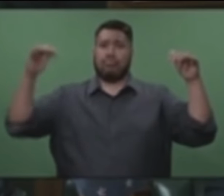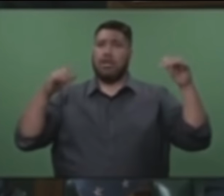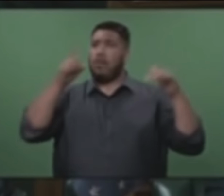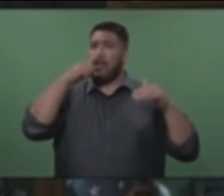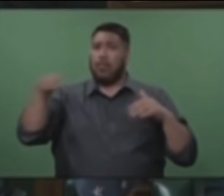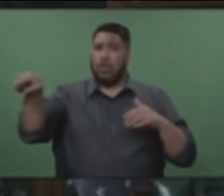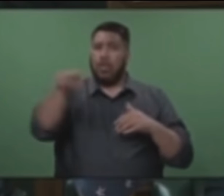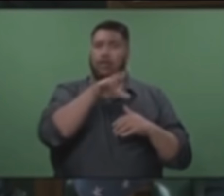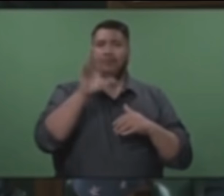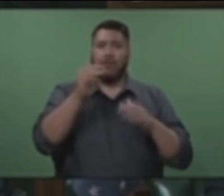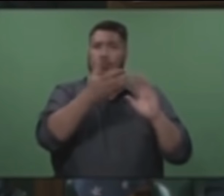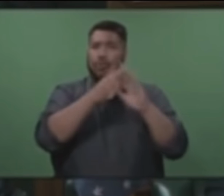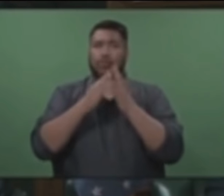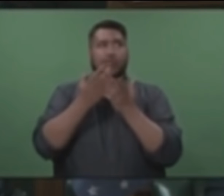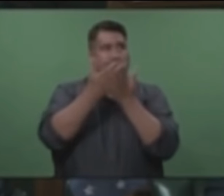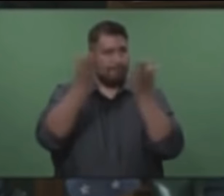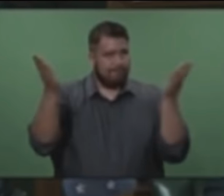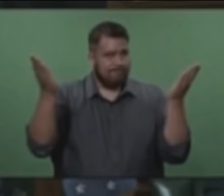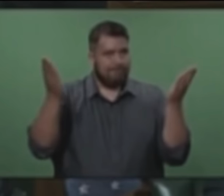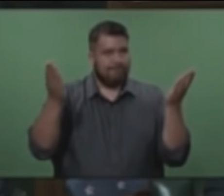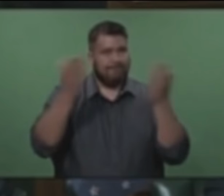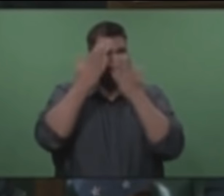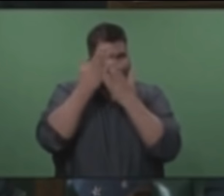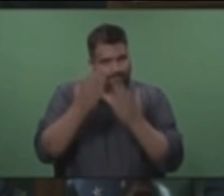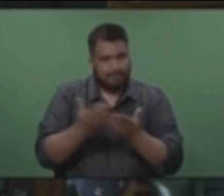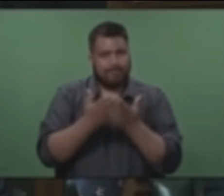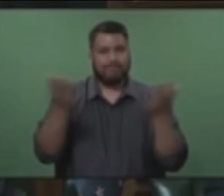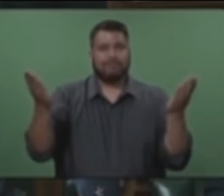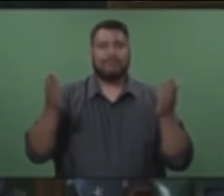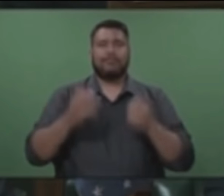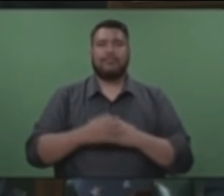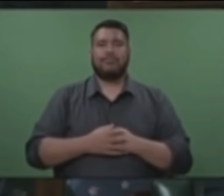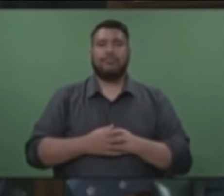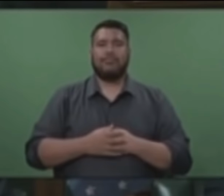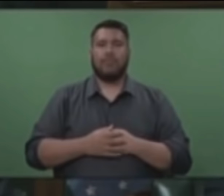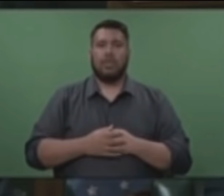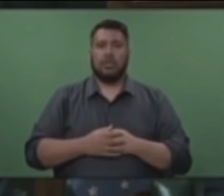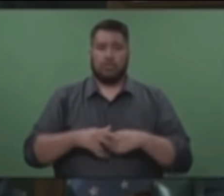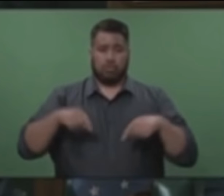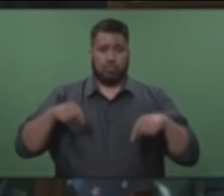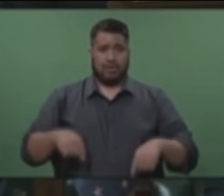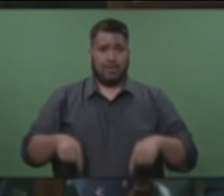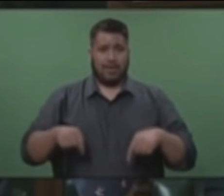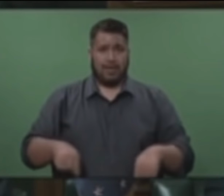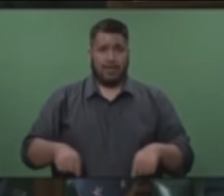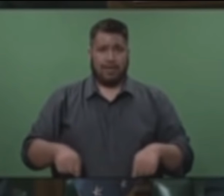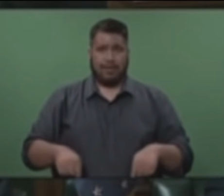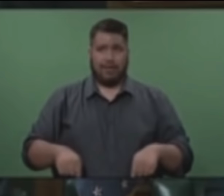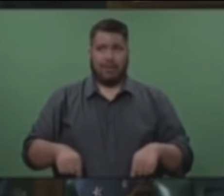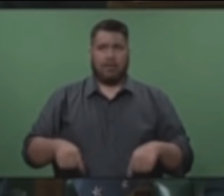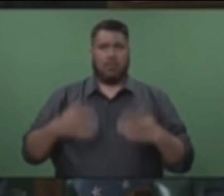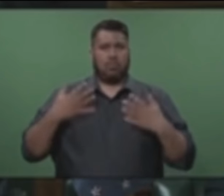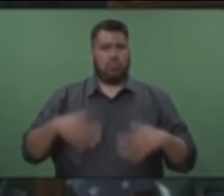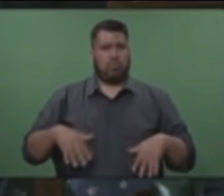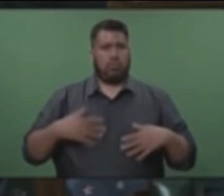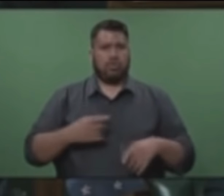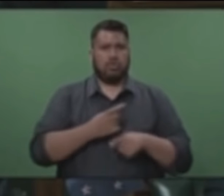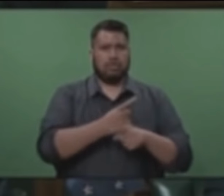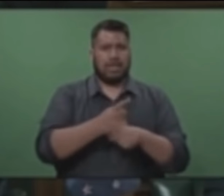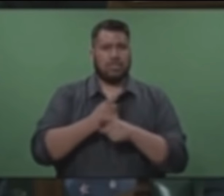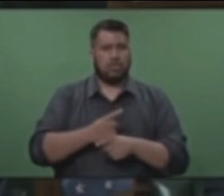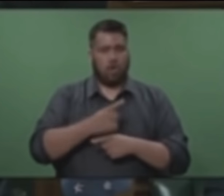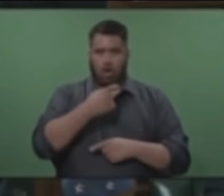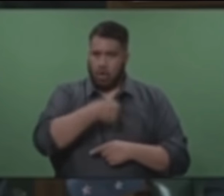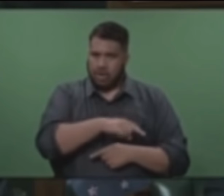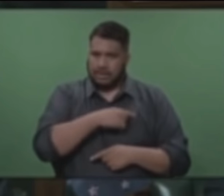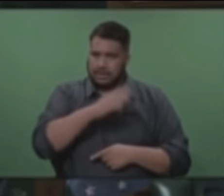discussion, the words here have been honest, they have been direct, they have been focused on the terrorist